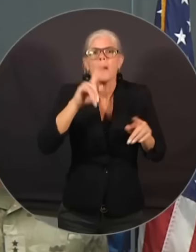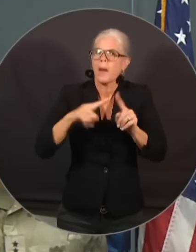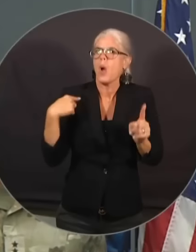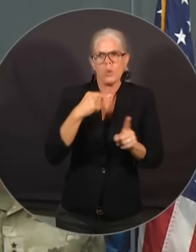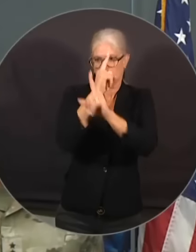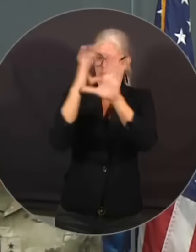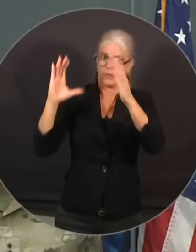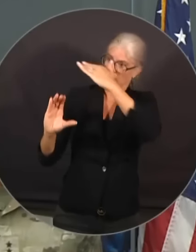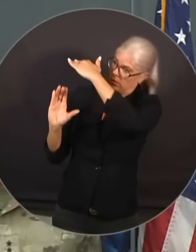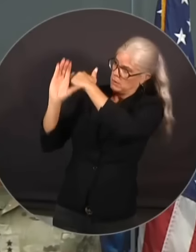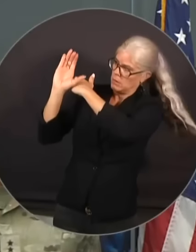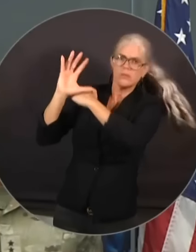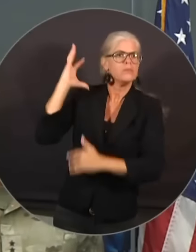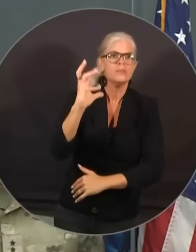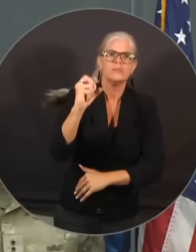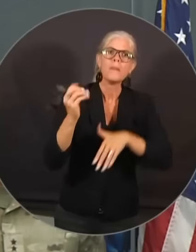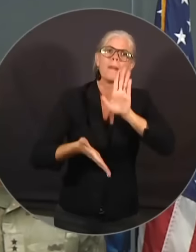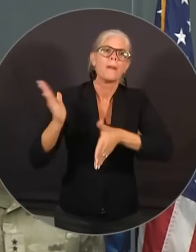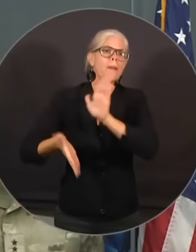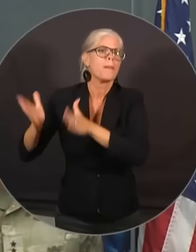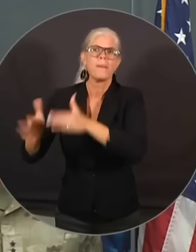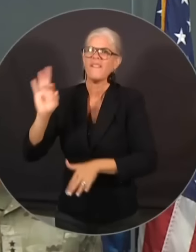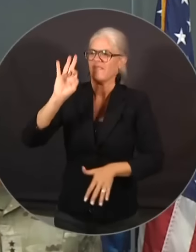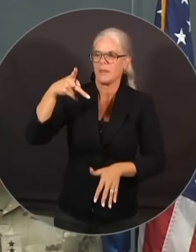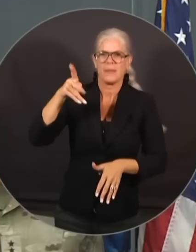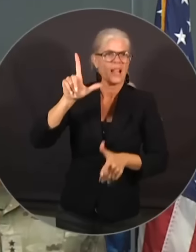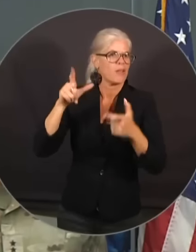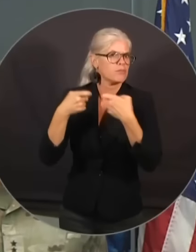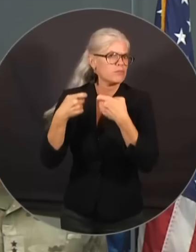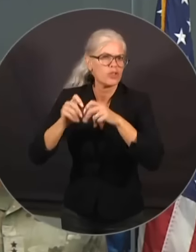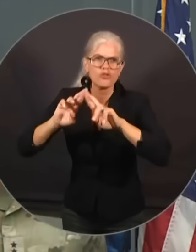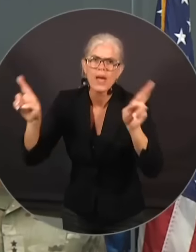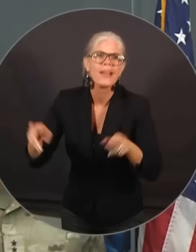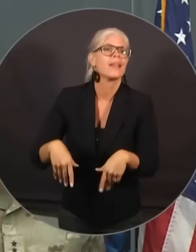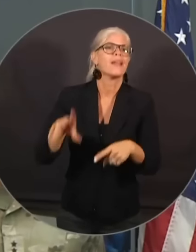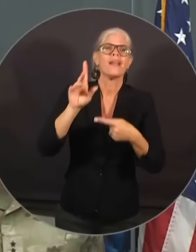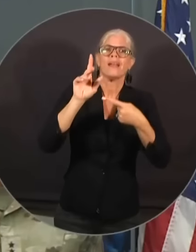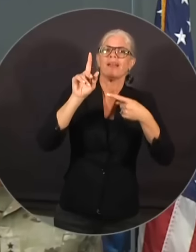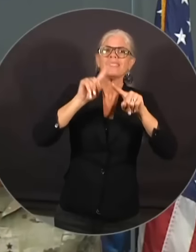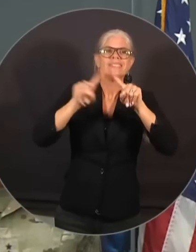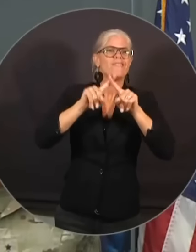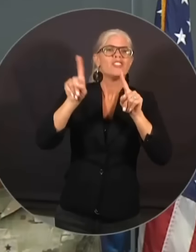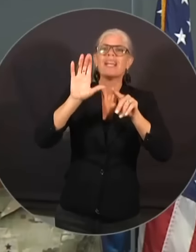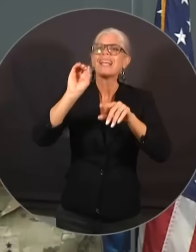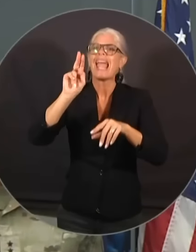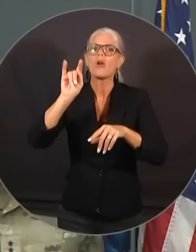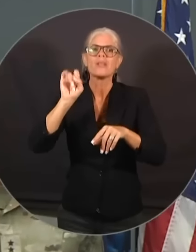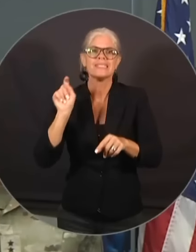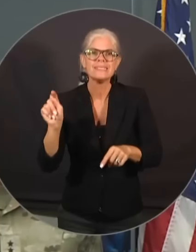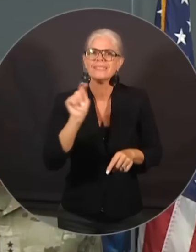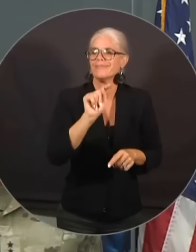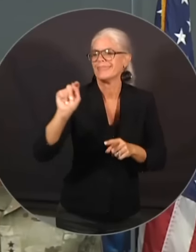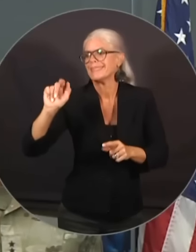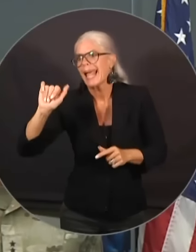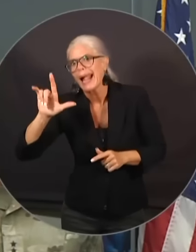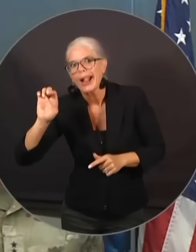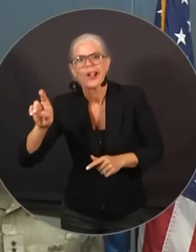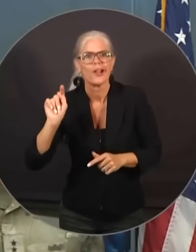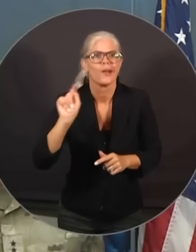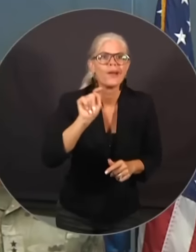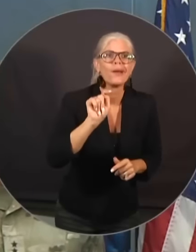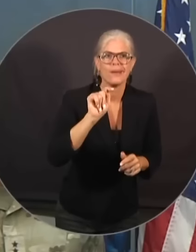you have FPLs, got a lot of them staged in Bay County. So you may see them coming over to the Taylors and to some of these counties for